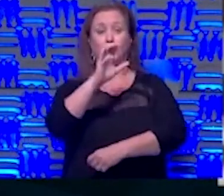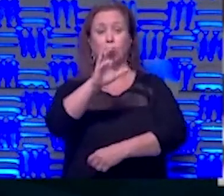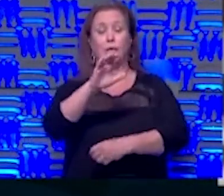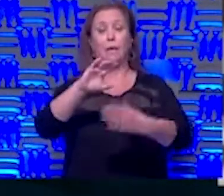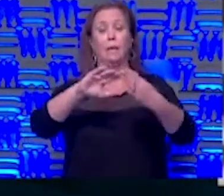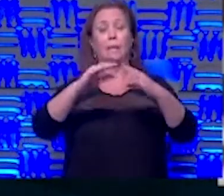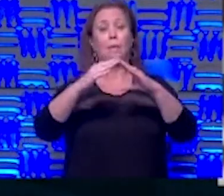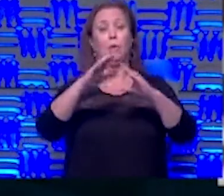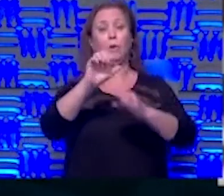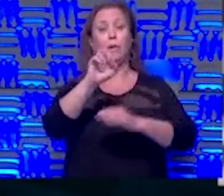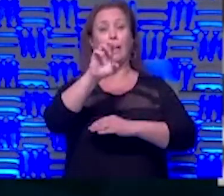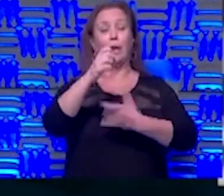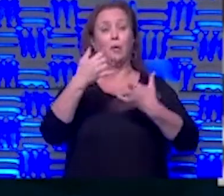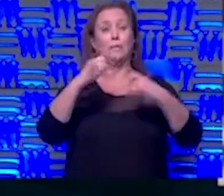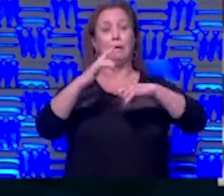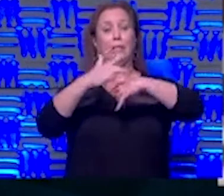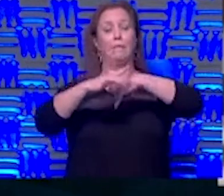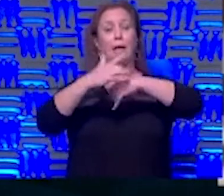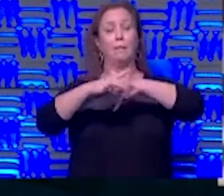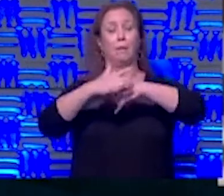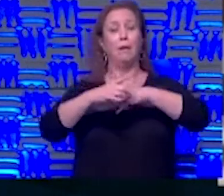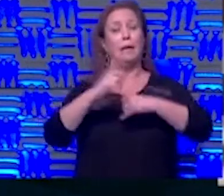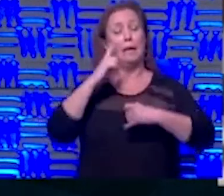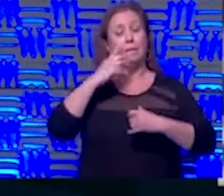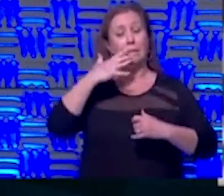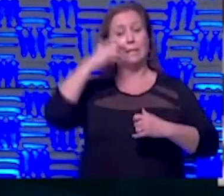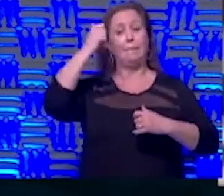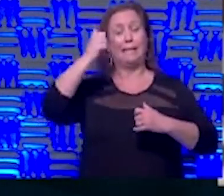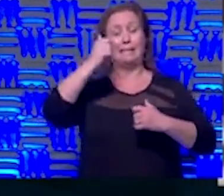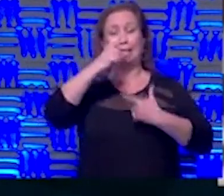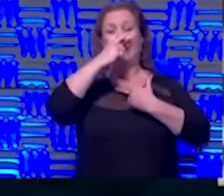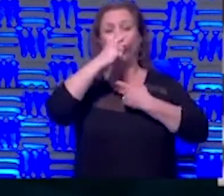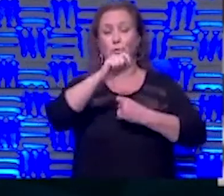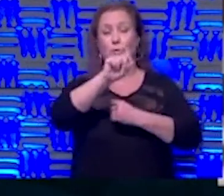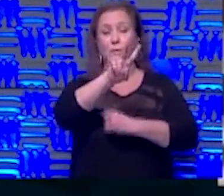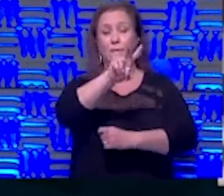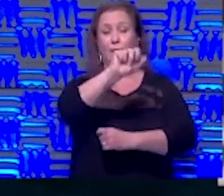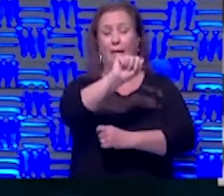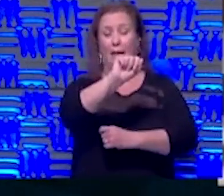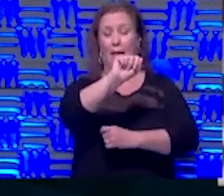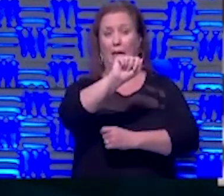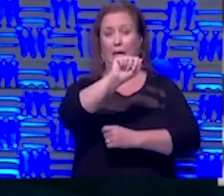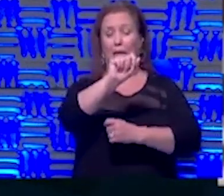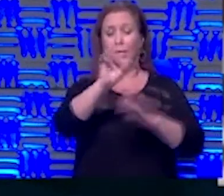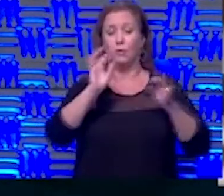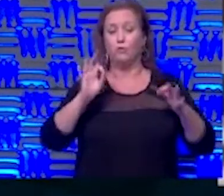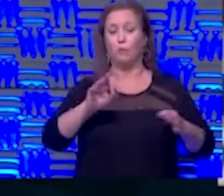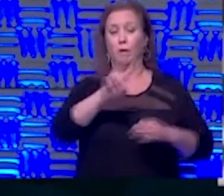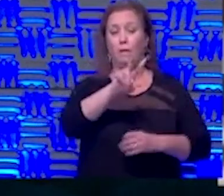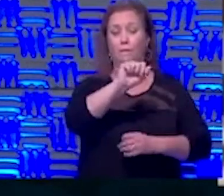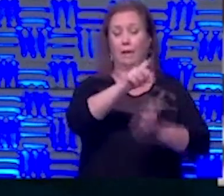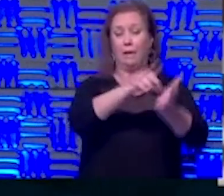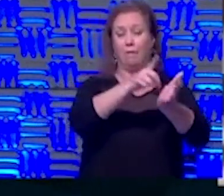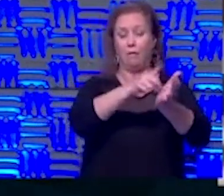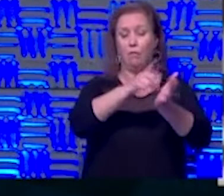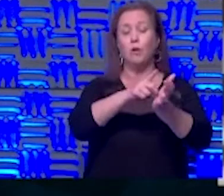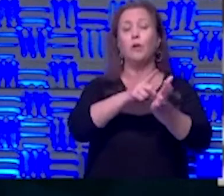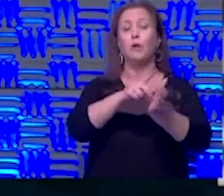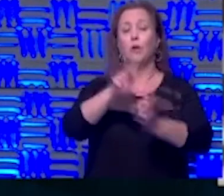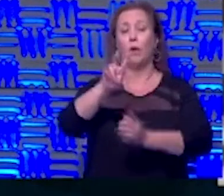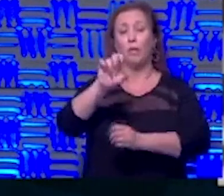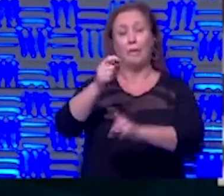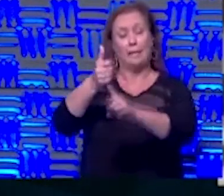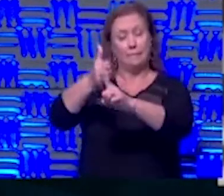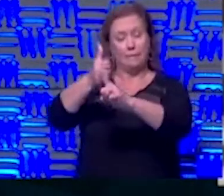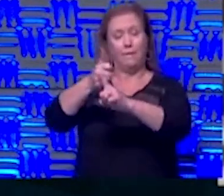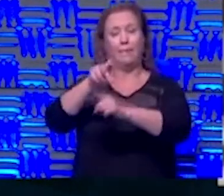community care is still available. And if it's in the best interest of the veteran, determined by the VA provider and the veteran, him or herself,